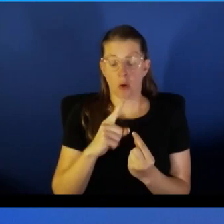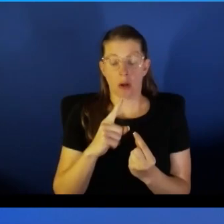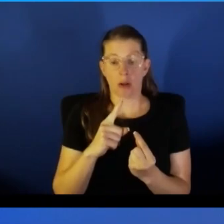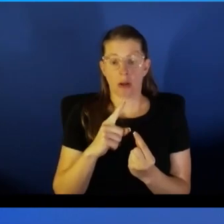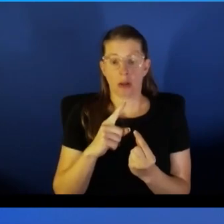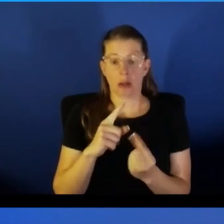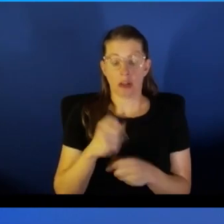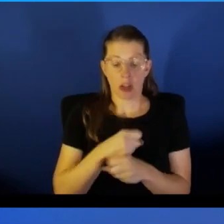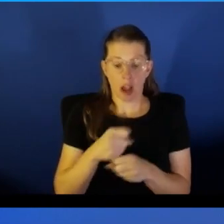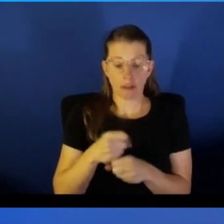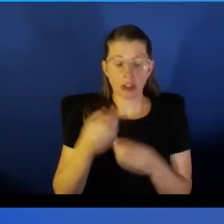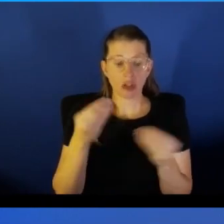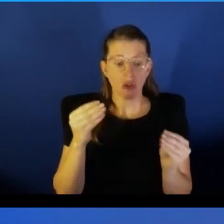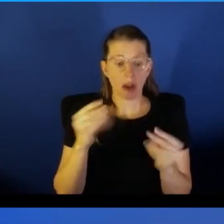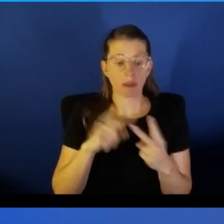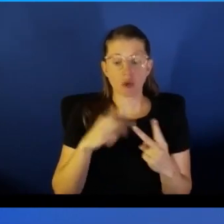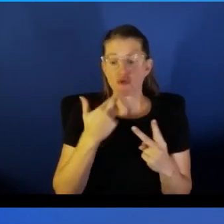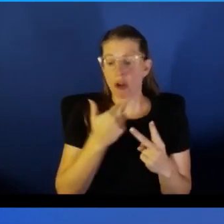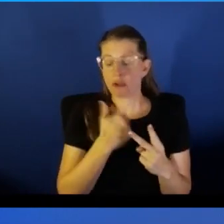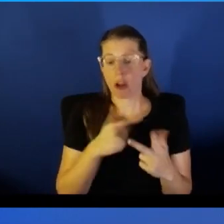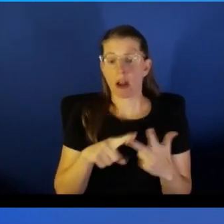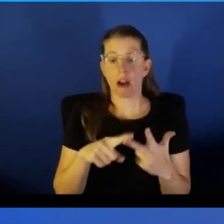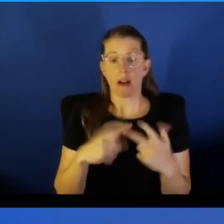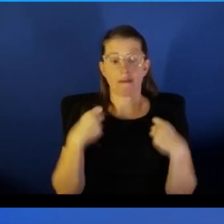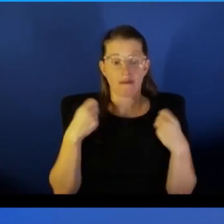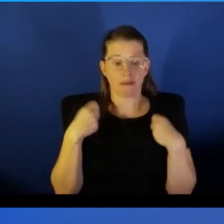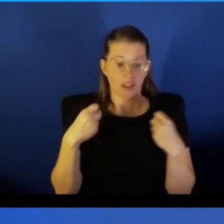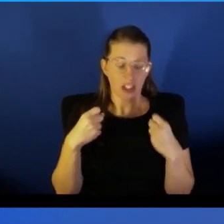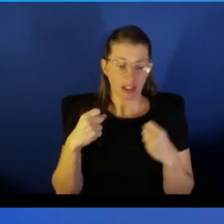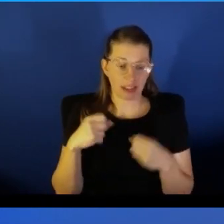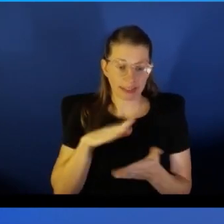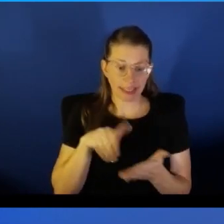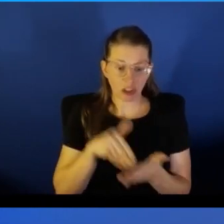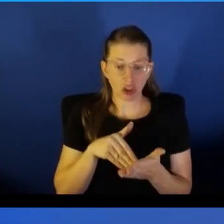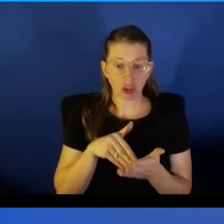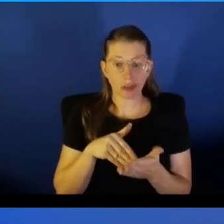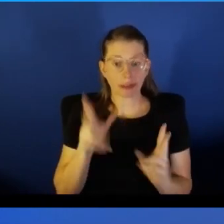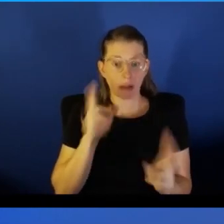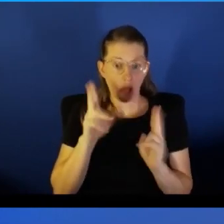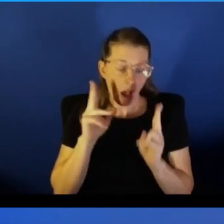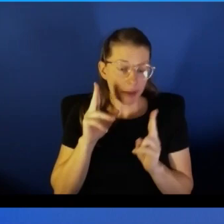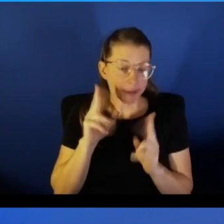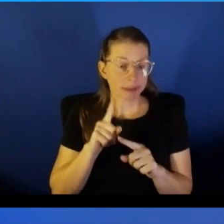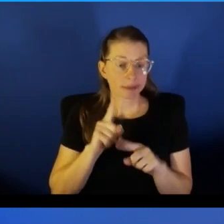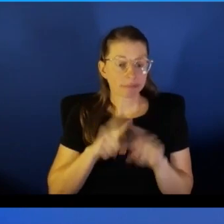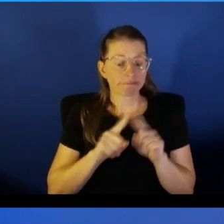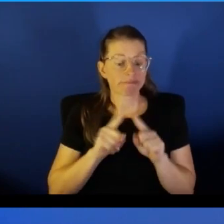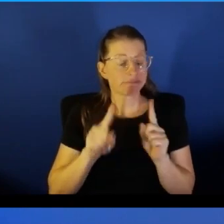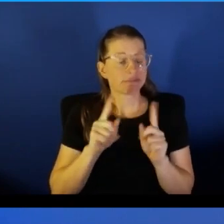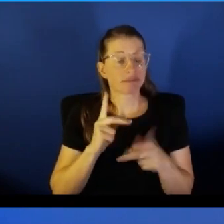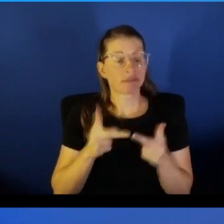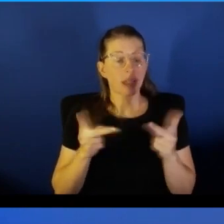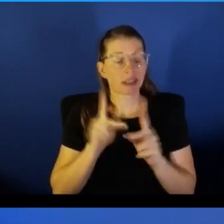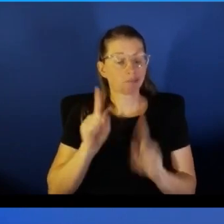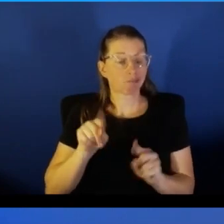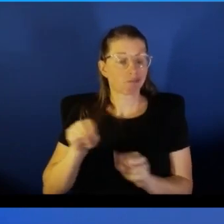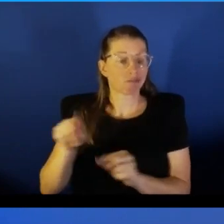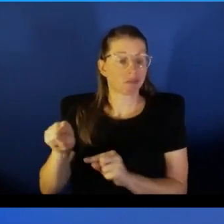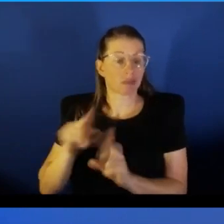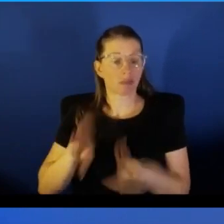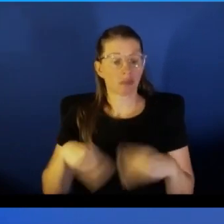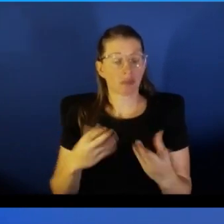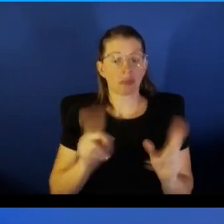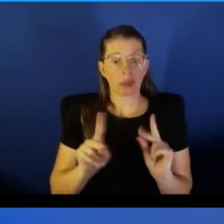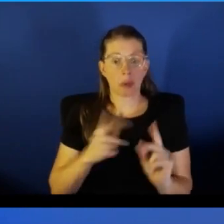shops or restaurants or fitness centers, salons, all those different places. And so we are providing the people that we work